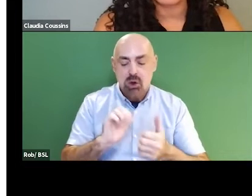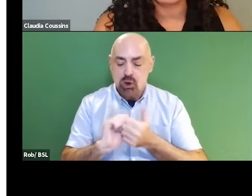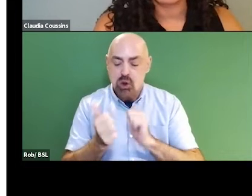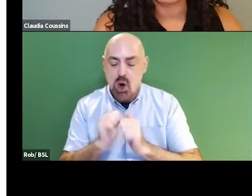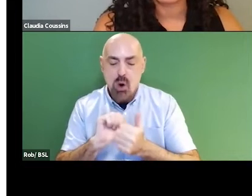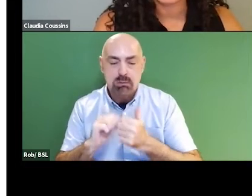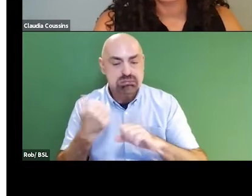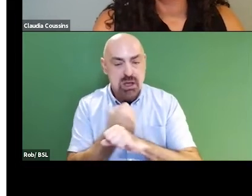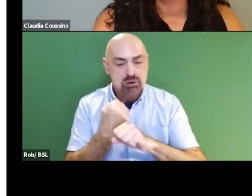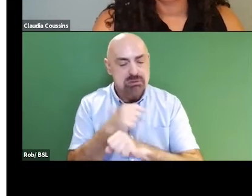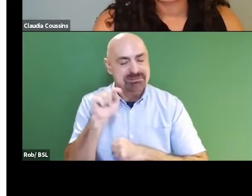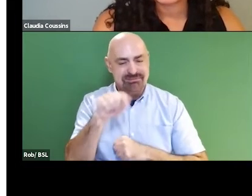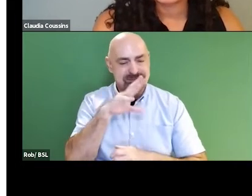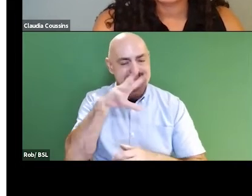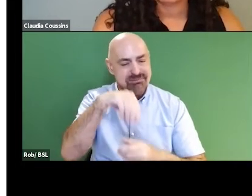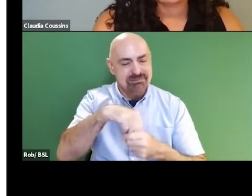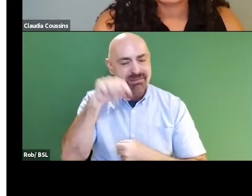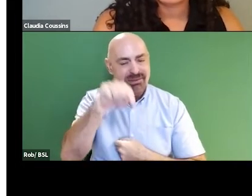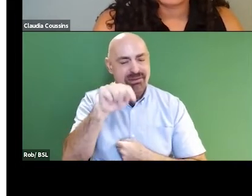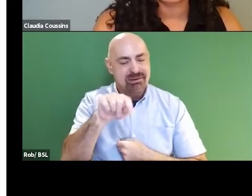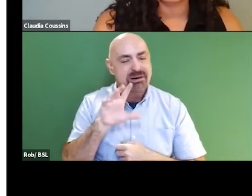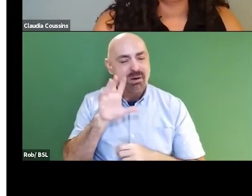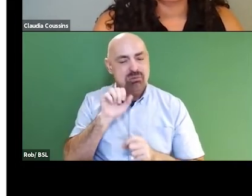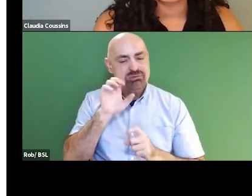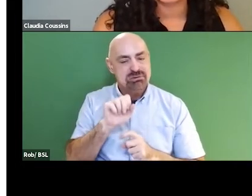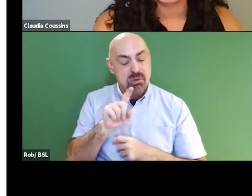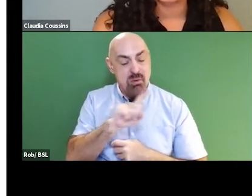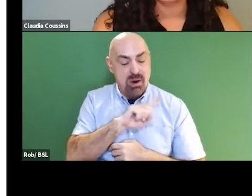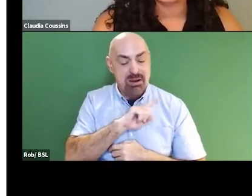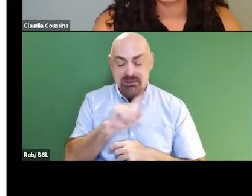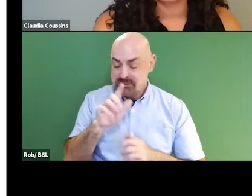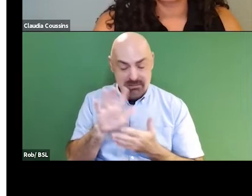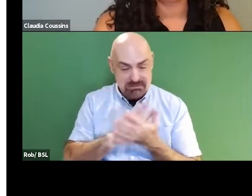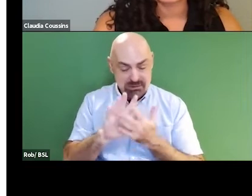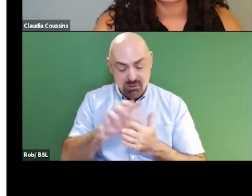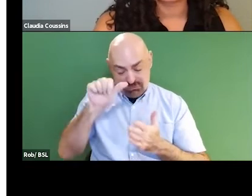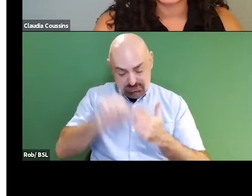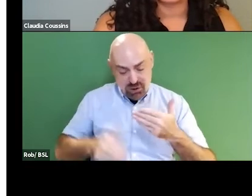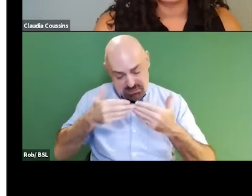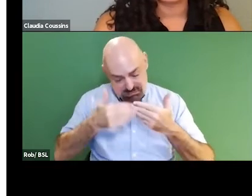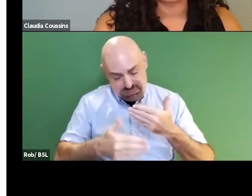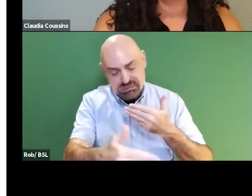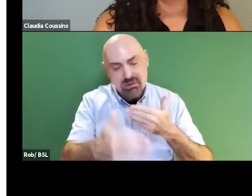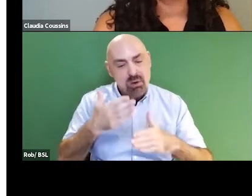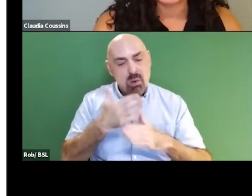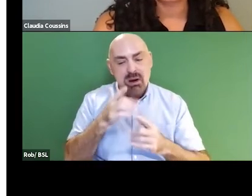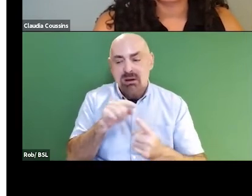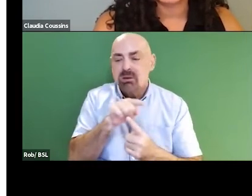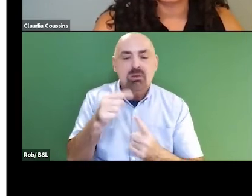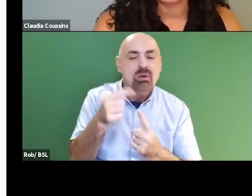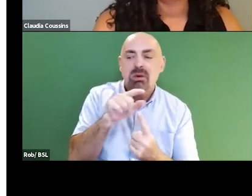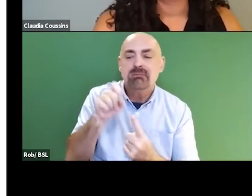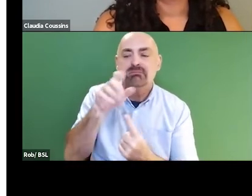this category. This is because from the very start, we want to ensure that we are working with a variety of stakeholders to